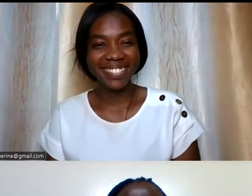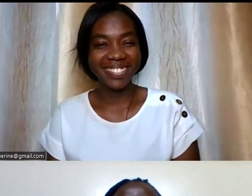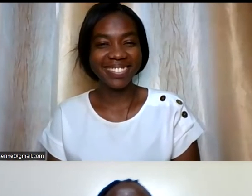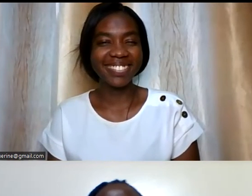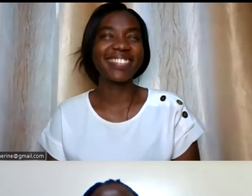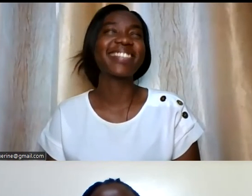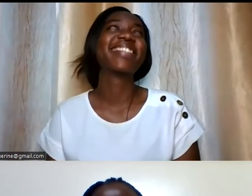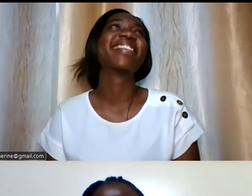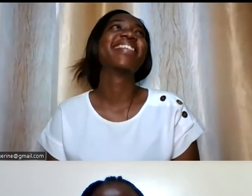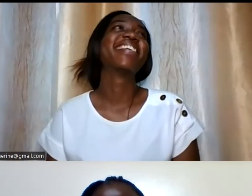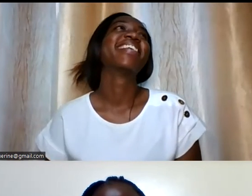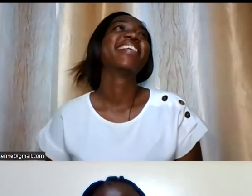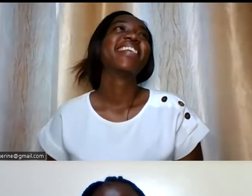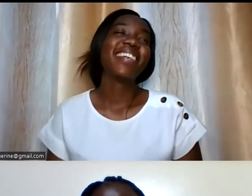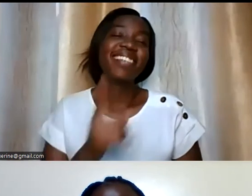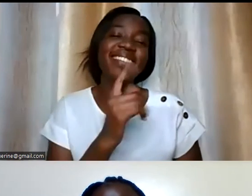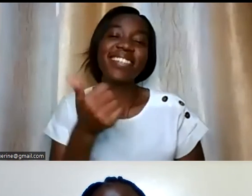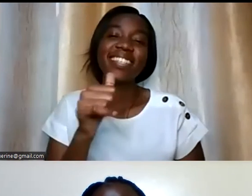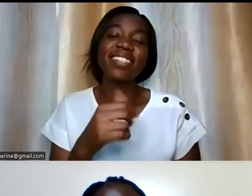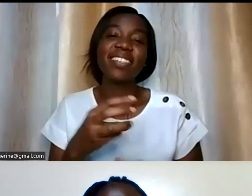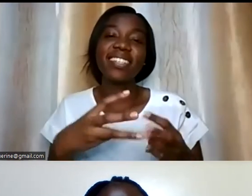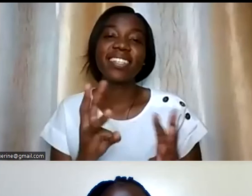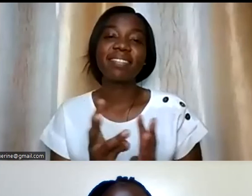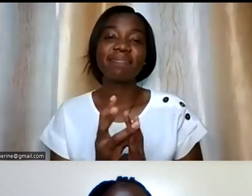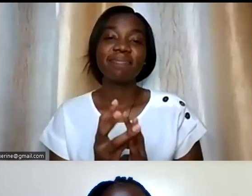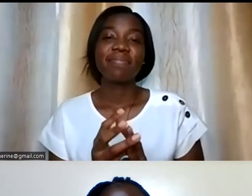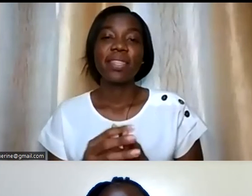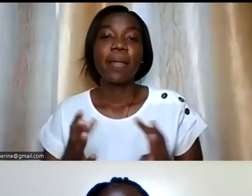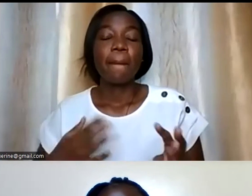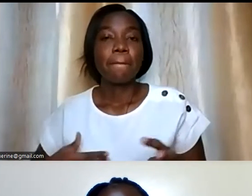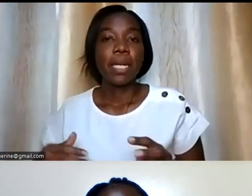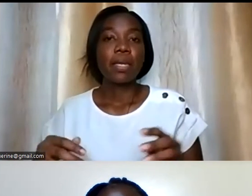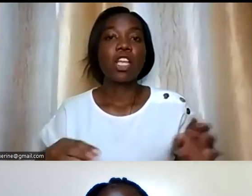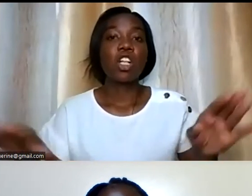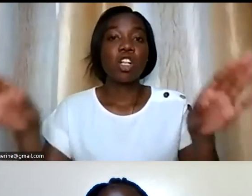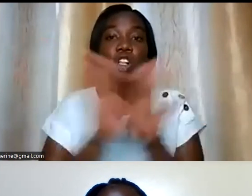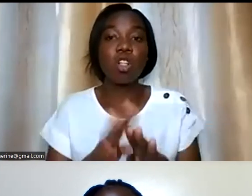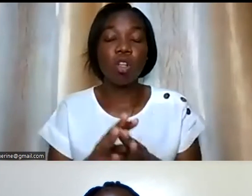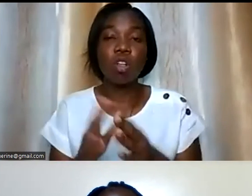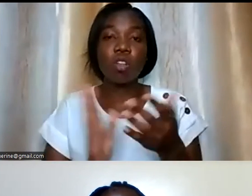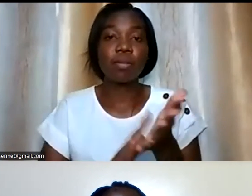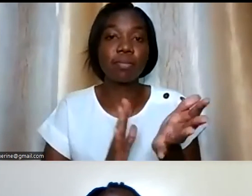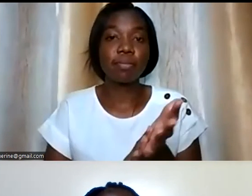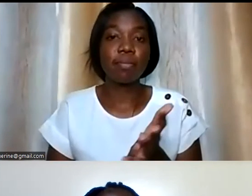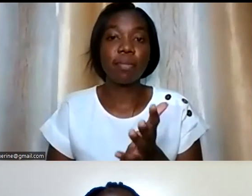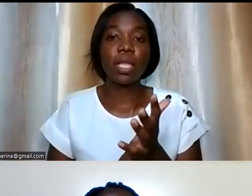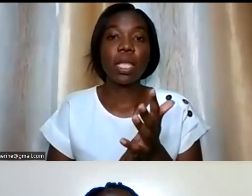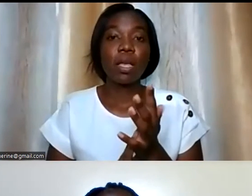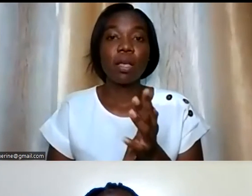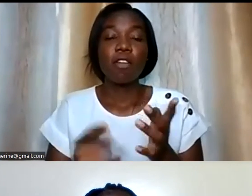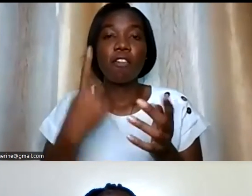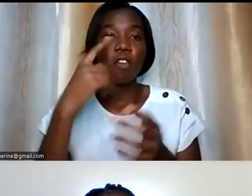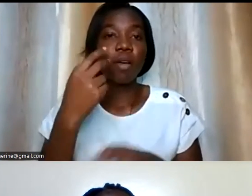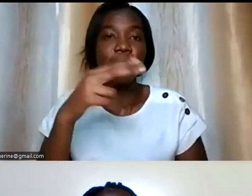So anyway, my closing remarks as far as this conversation is concerned, to the HR